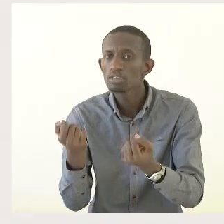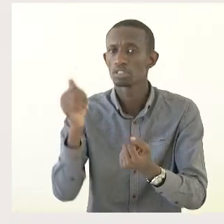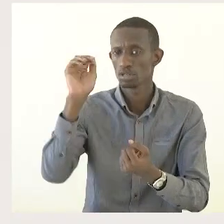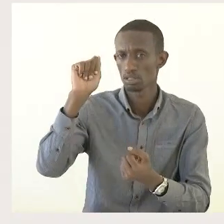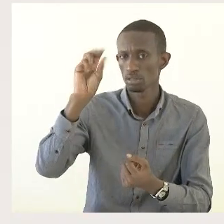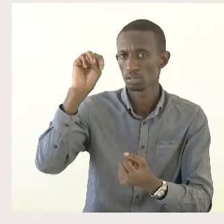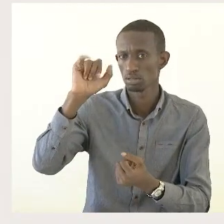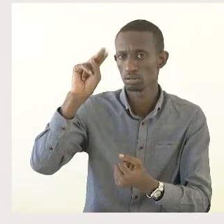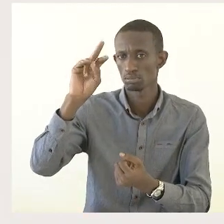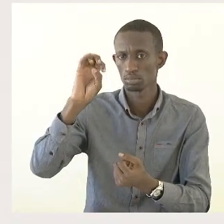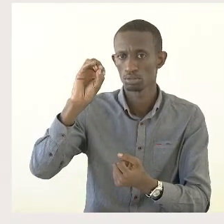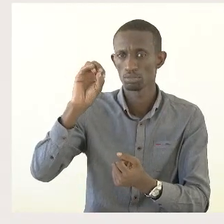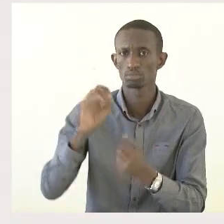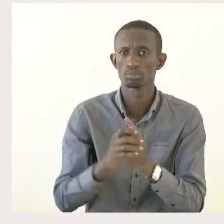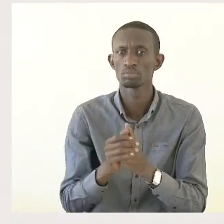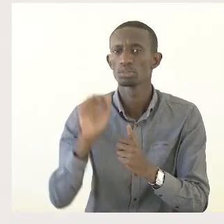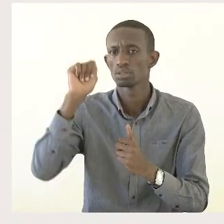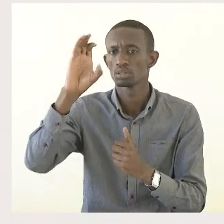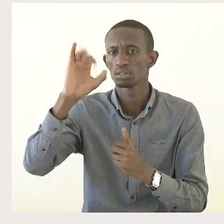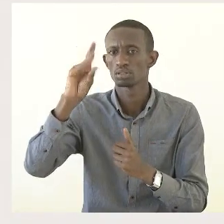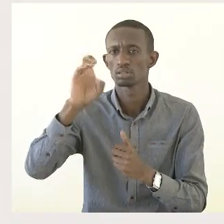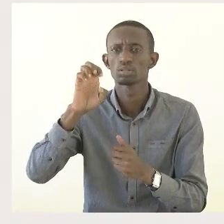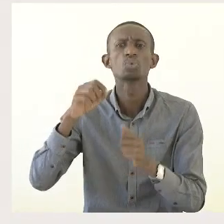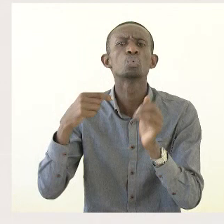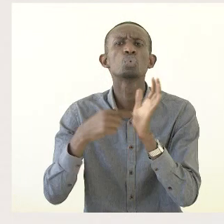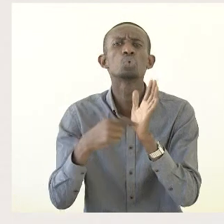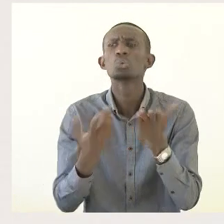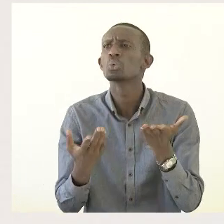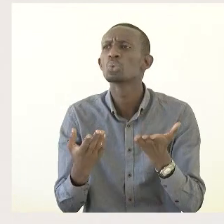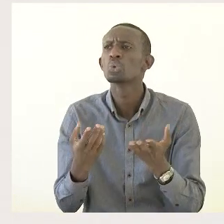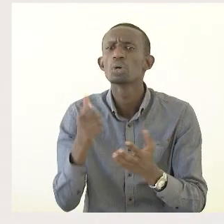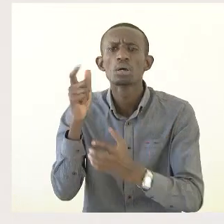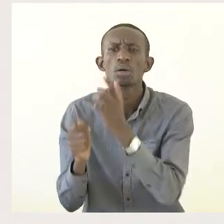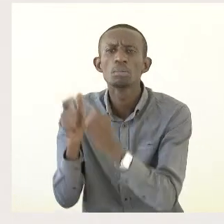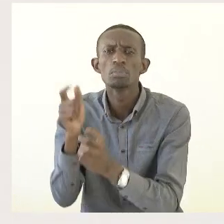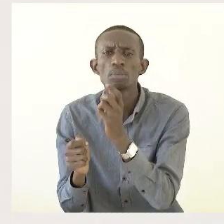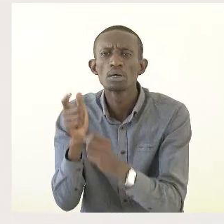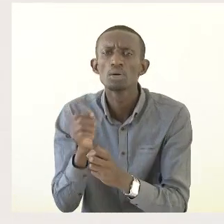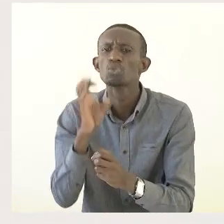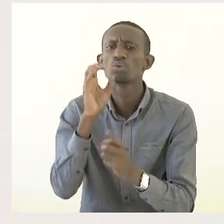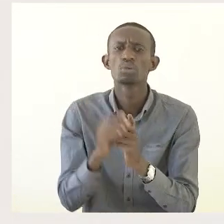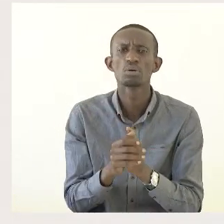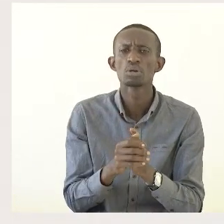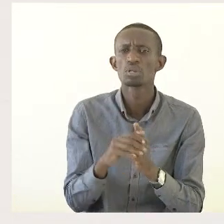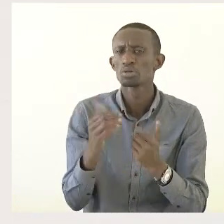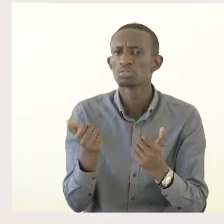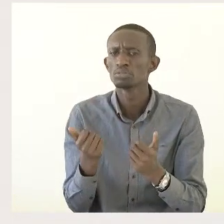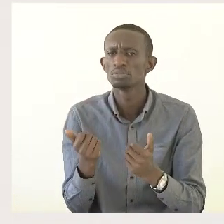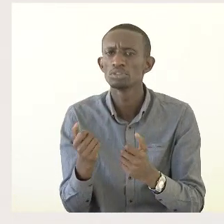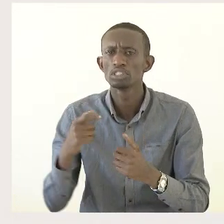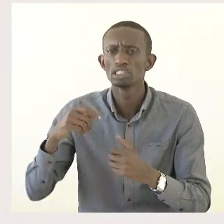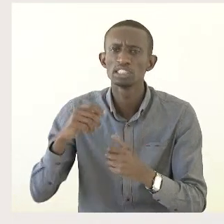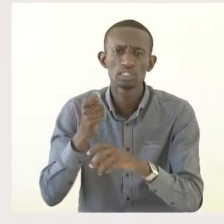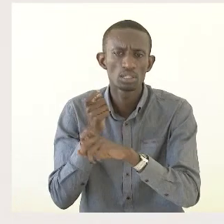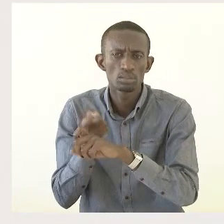acids. Examples, we take milk in our home, we take eggs, we take meat, we take beans, we